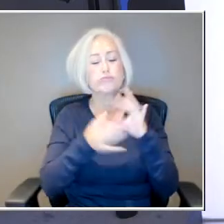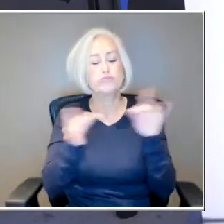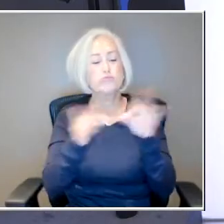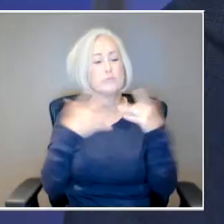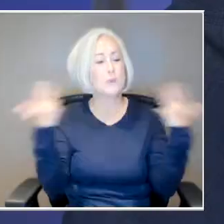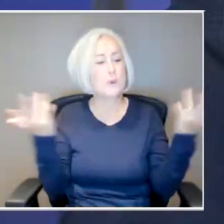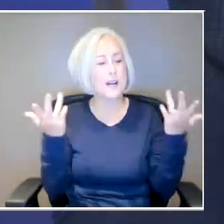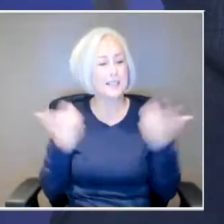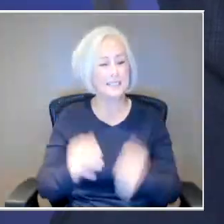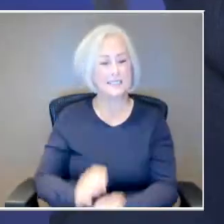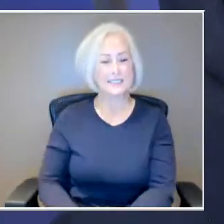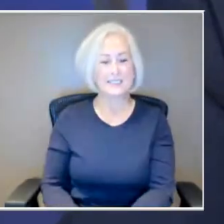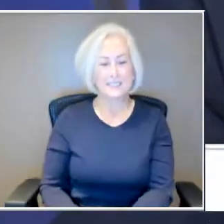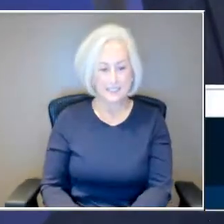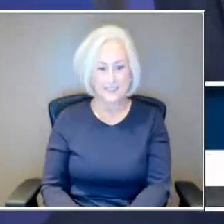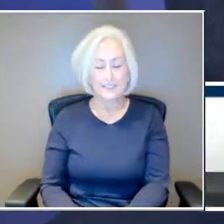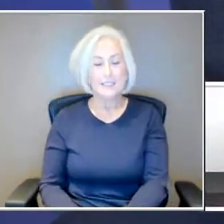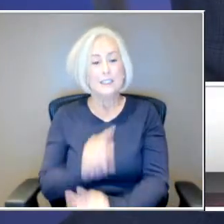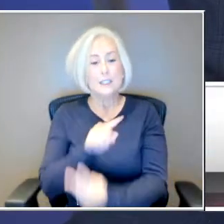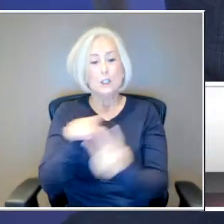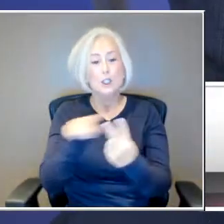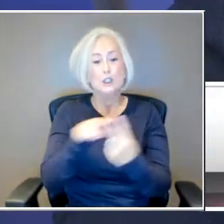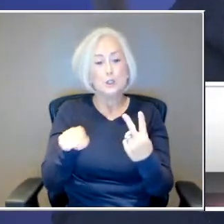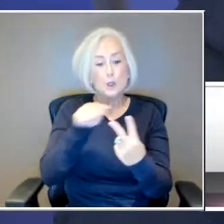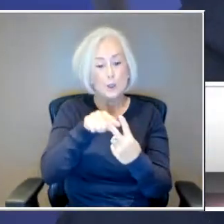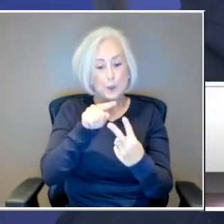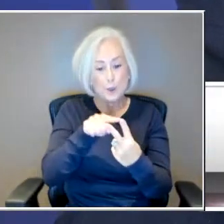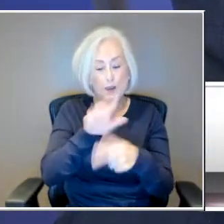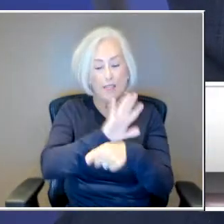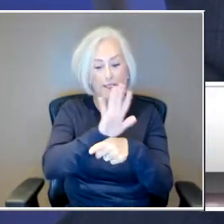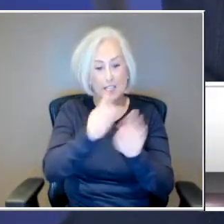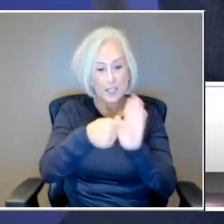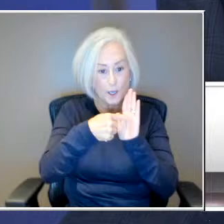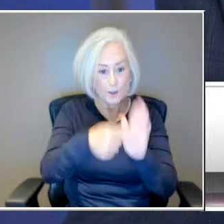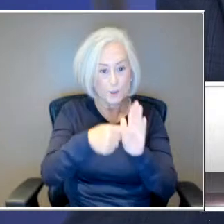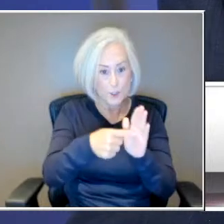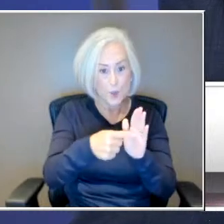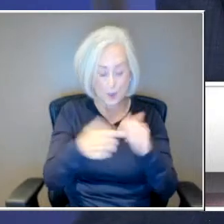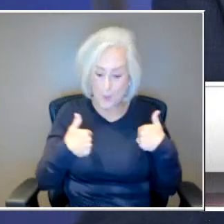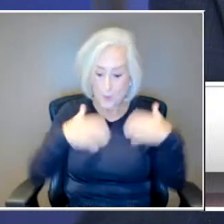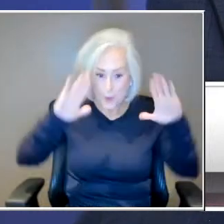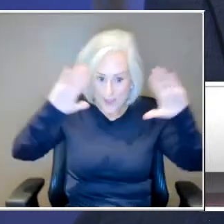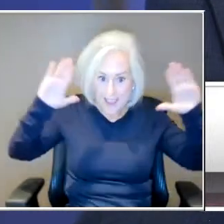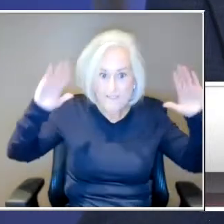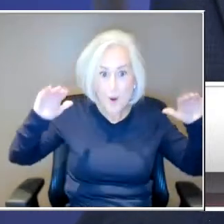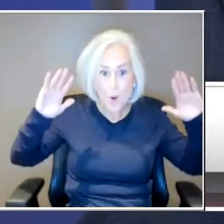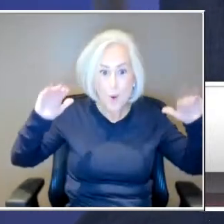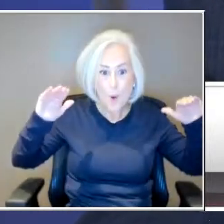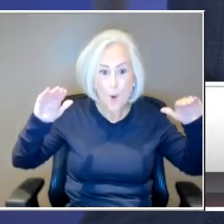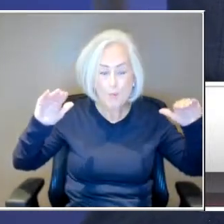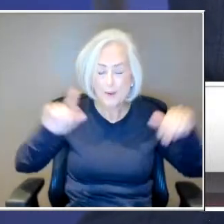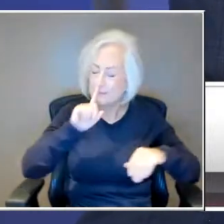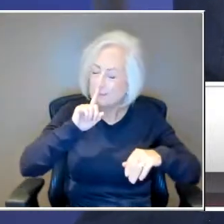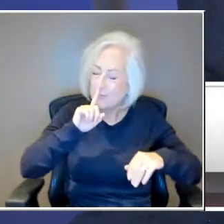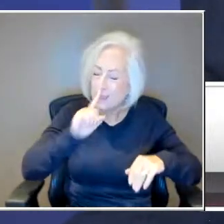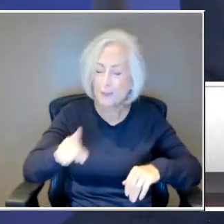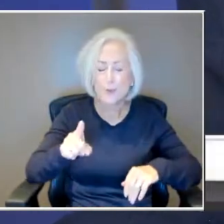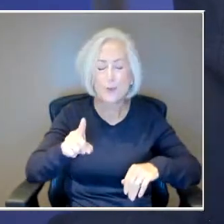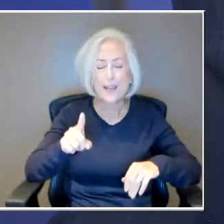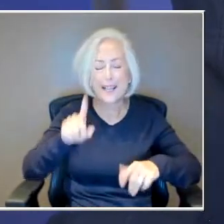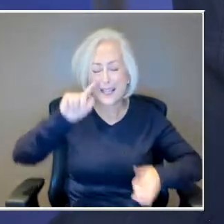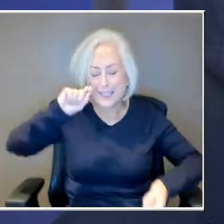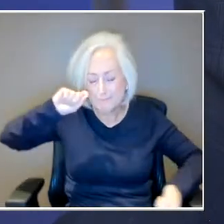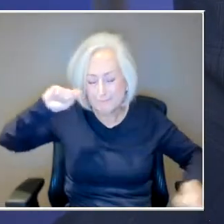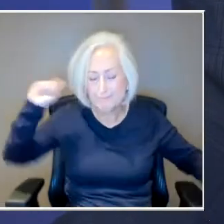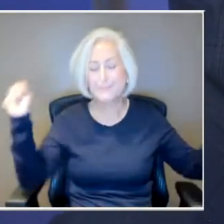I think there's two parts. One, as I said on that video, there is hope now. We have dramatically turned the tables